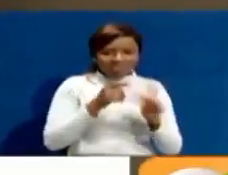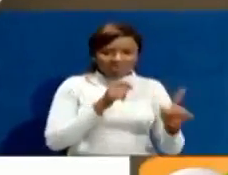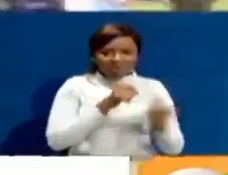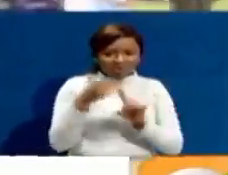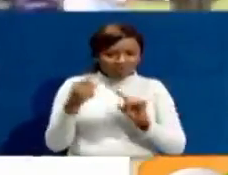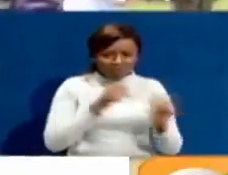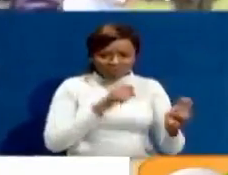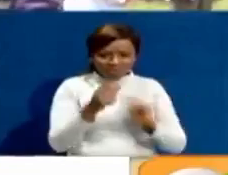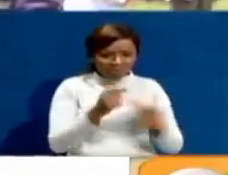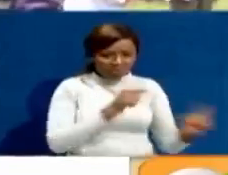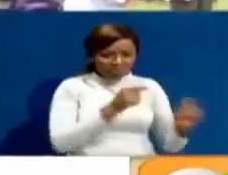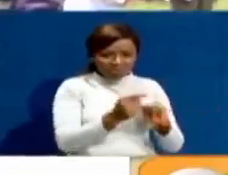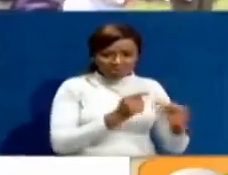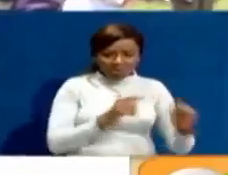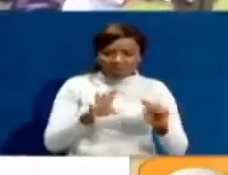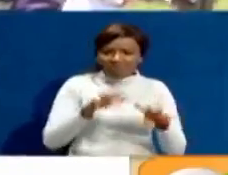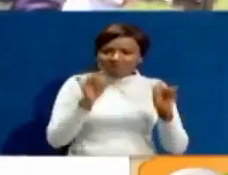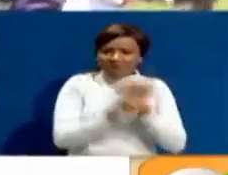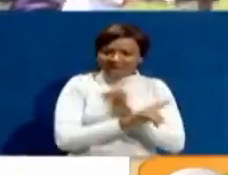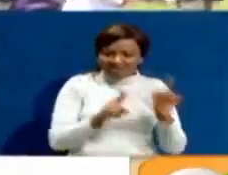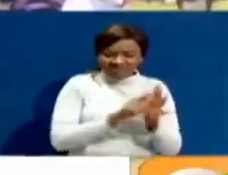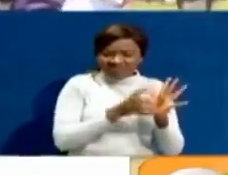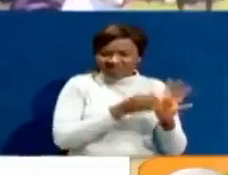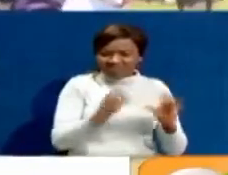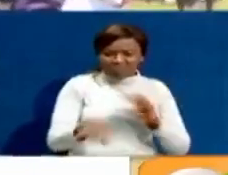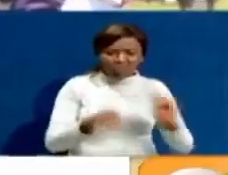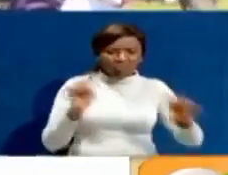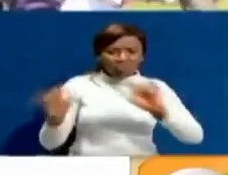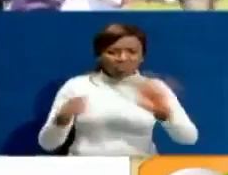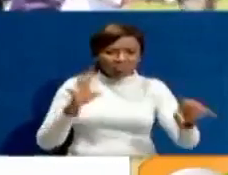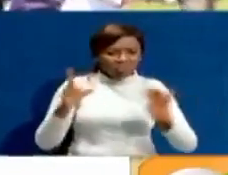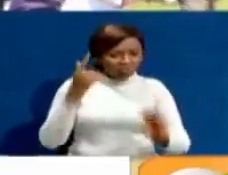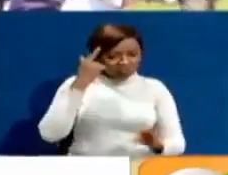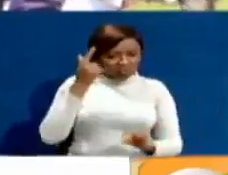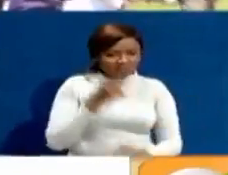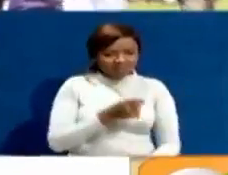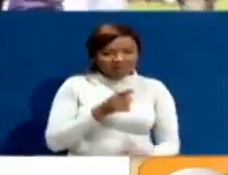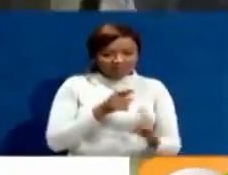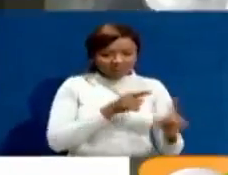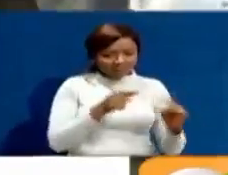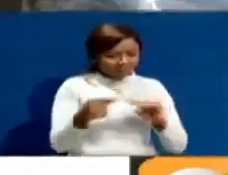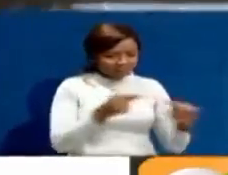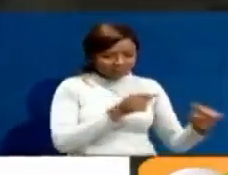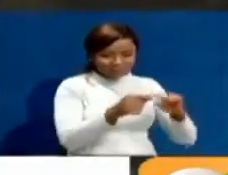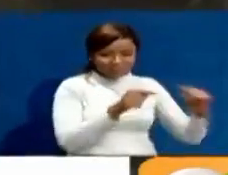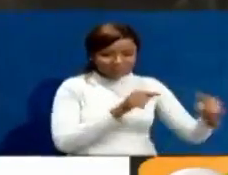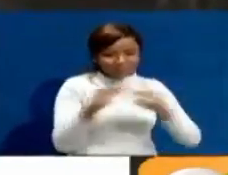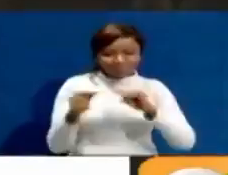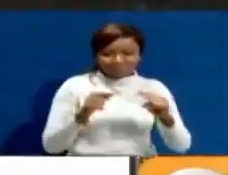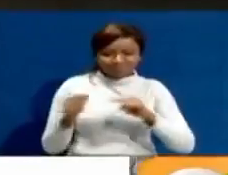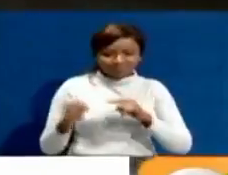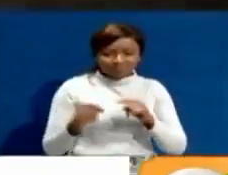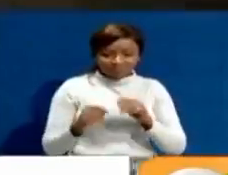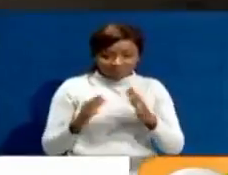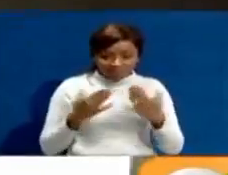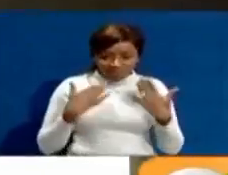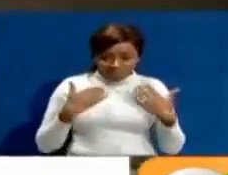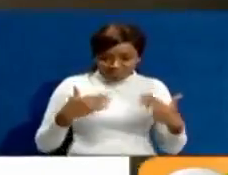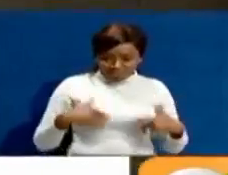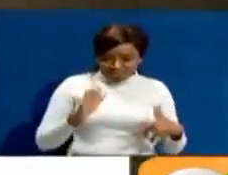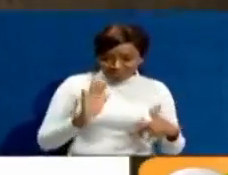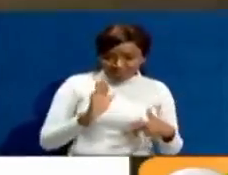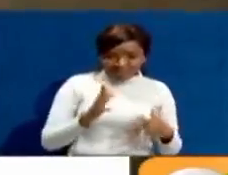before death. Tukakuta kila kitu iko chini. Tukaona ni kama kulikuwa na mfurugano kwa nyumba. Charity and her son's body